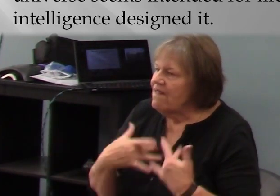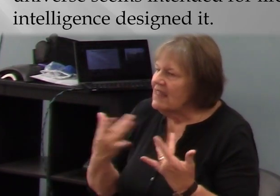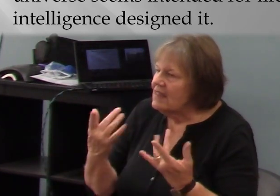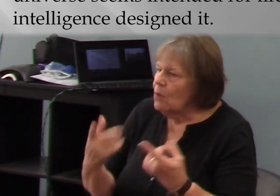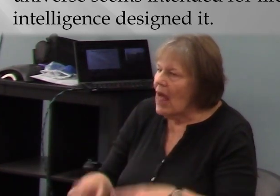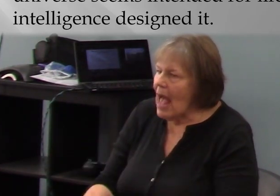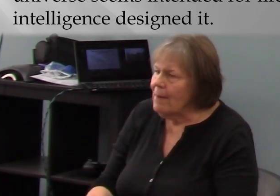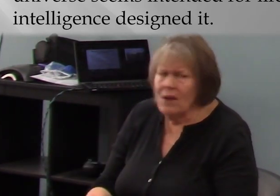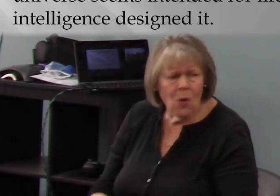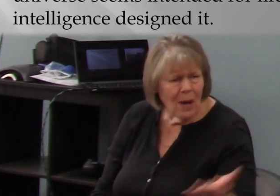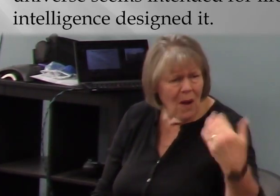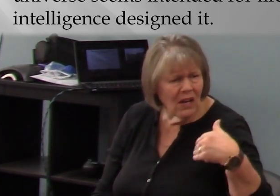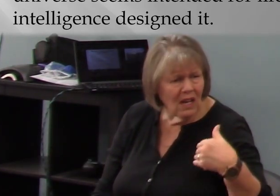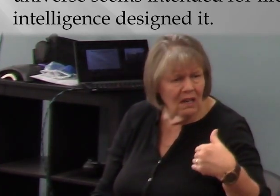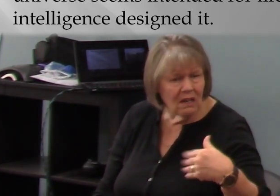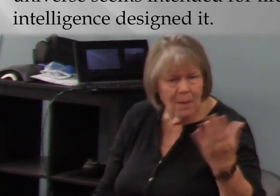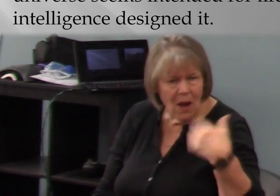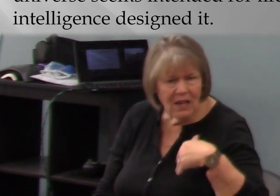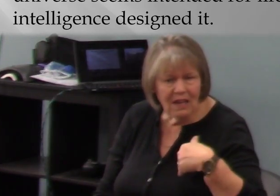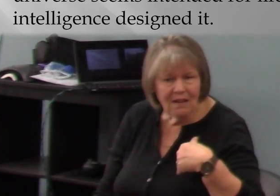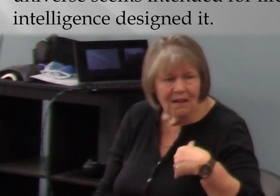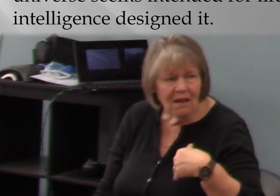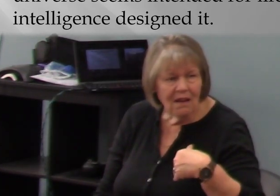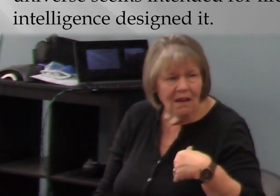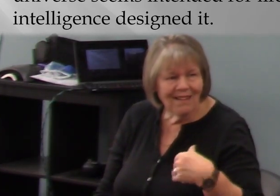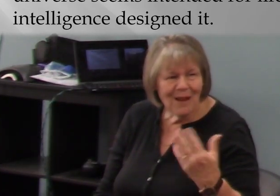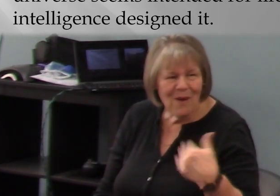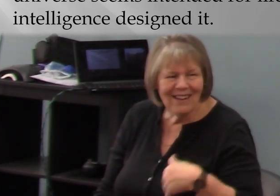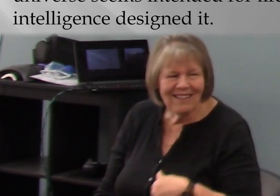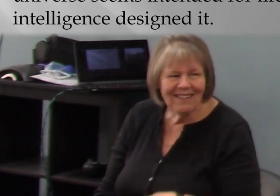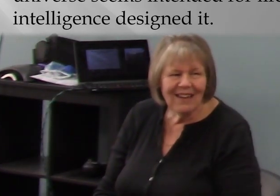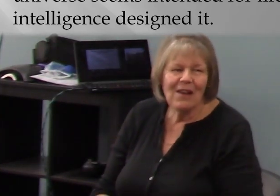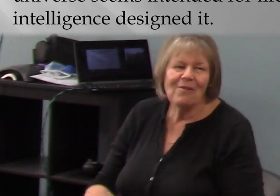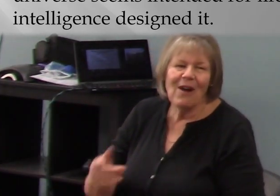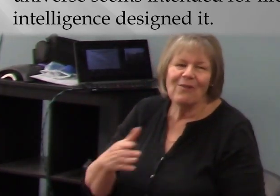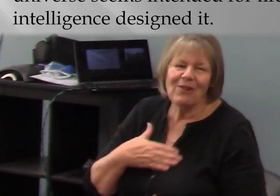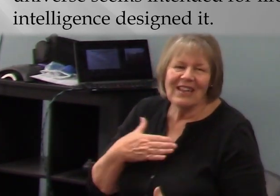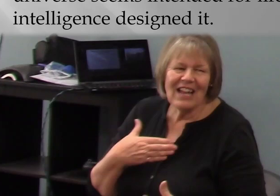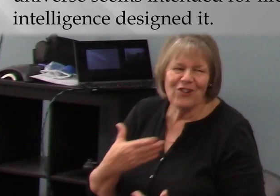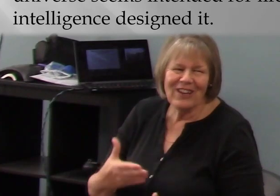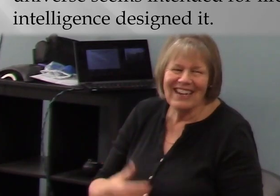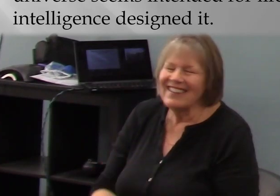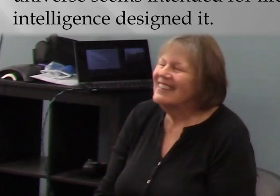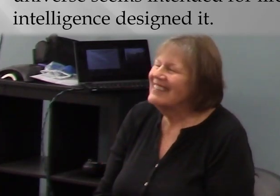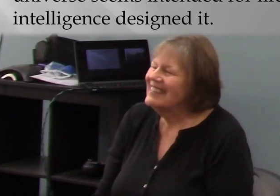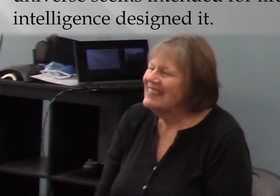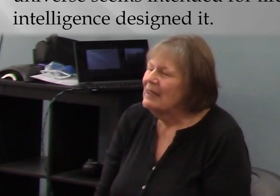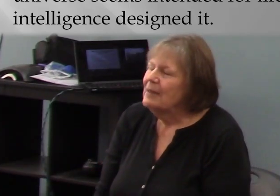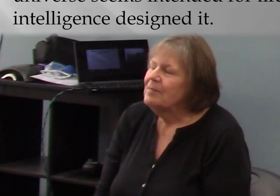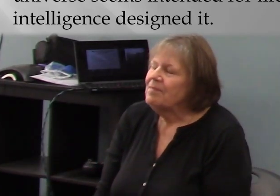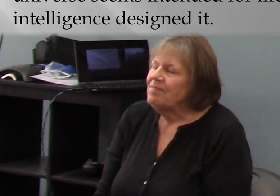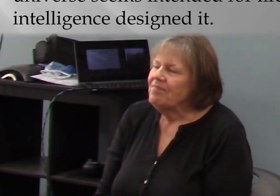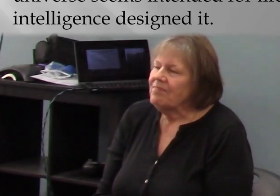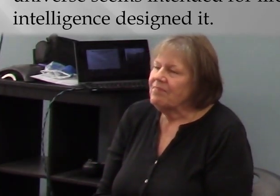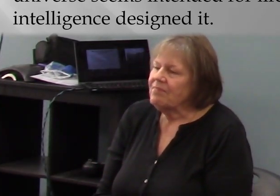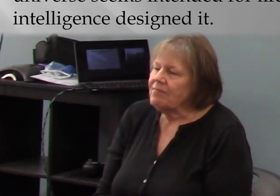You can. I'm sorry, you're good. Okay. Okay, well, we're glad you're here. Thank you.